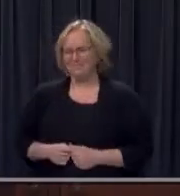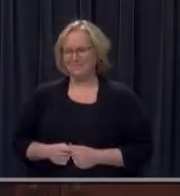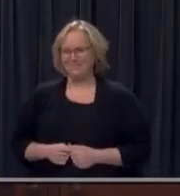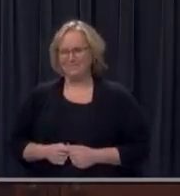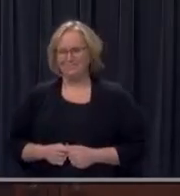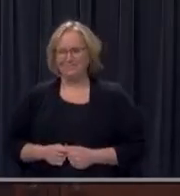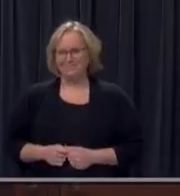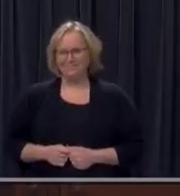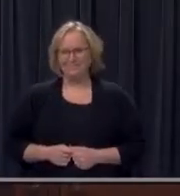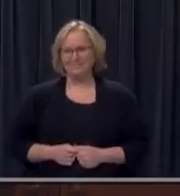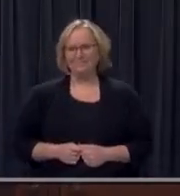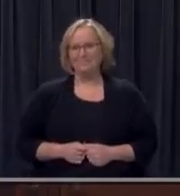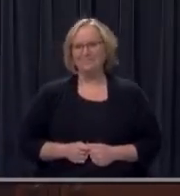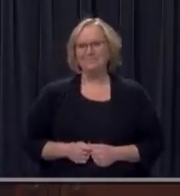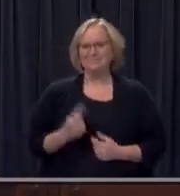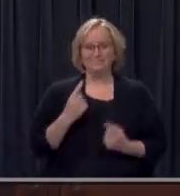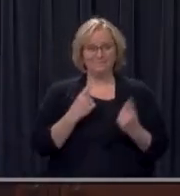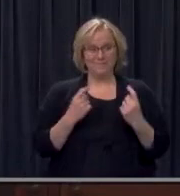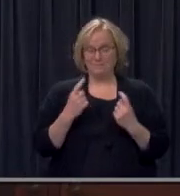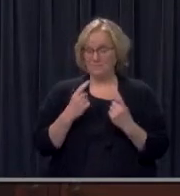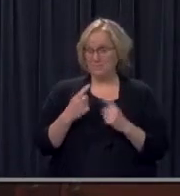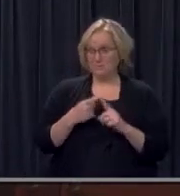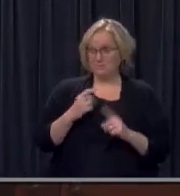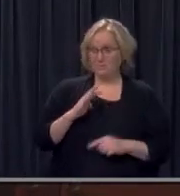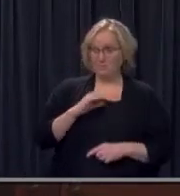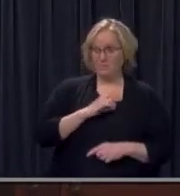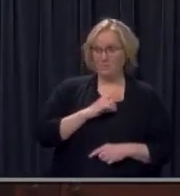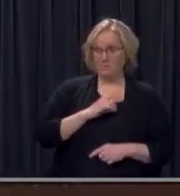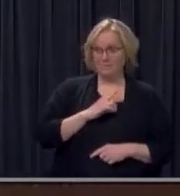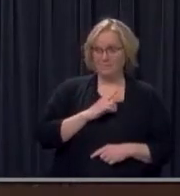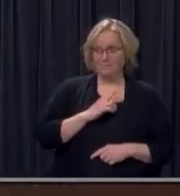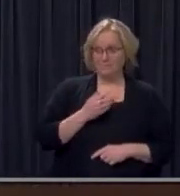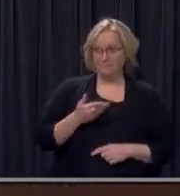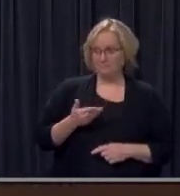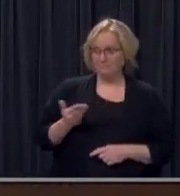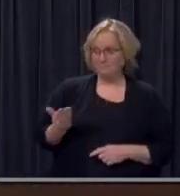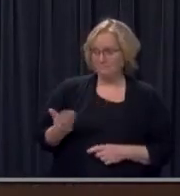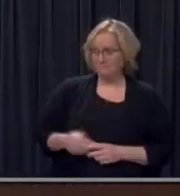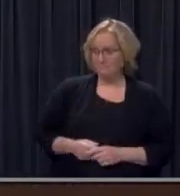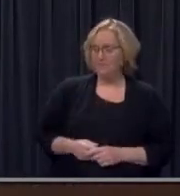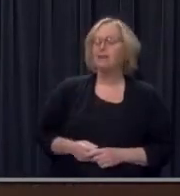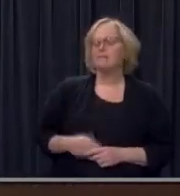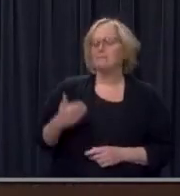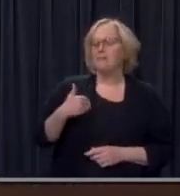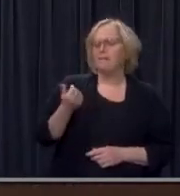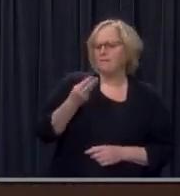Thank you for that. Questions from the board? I've got a question, a couple if I could.